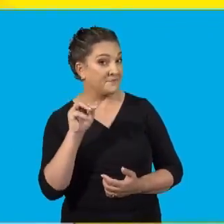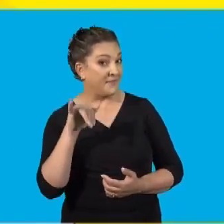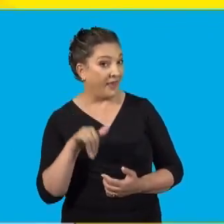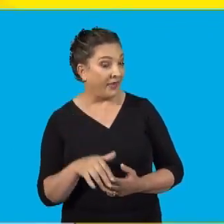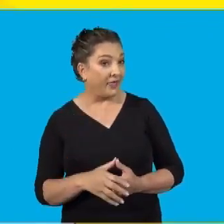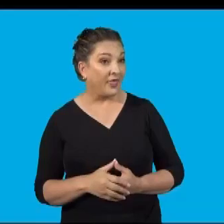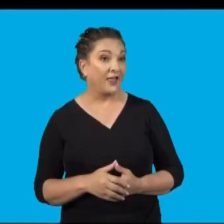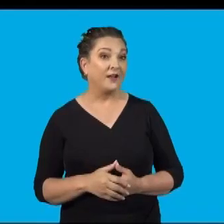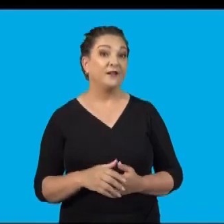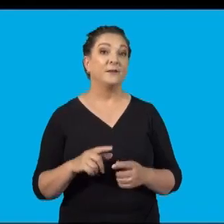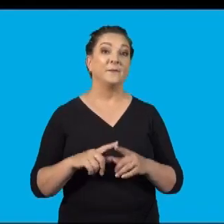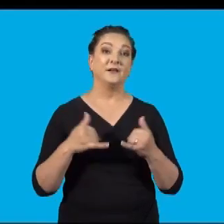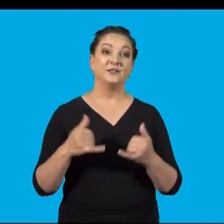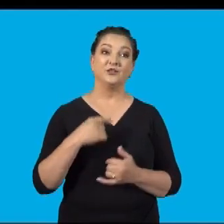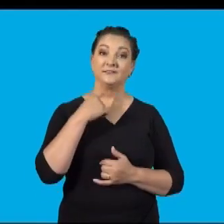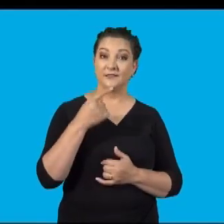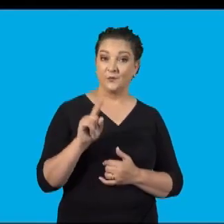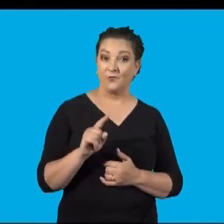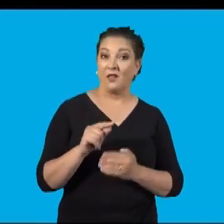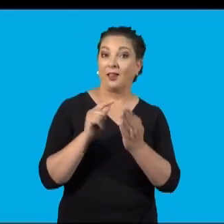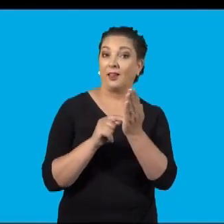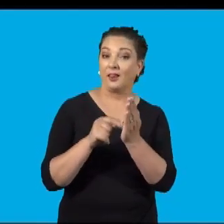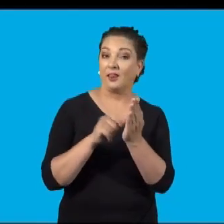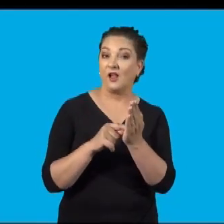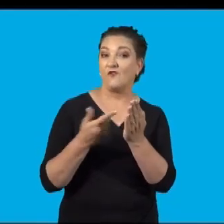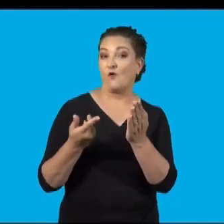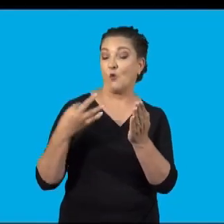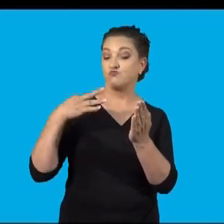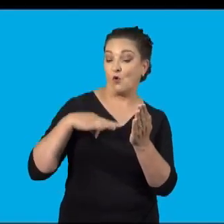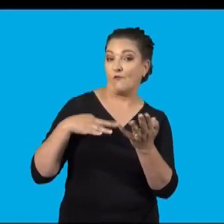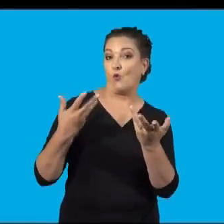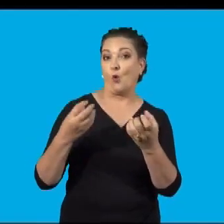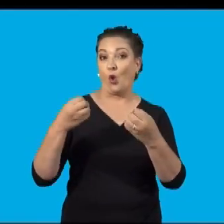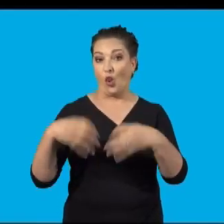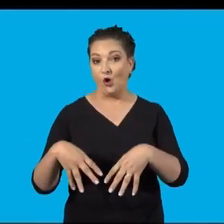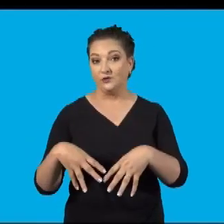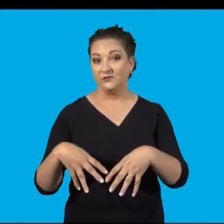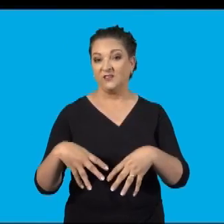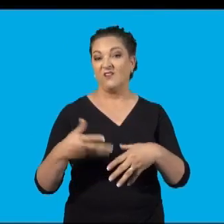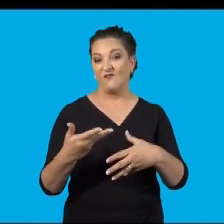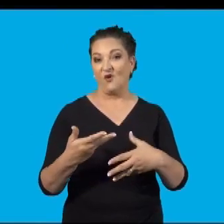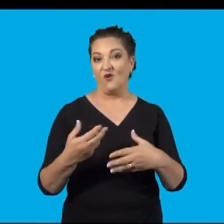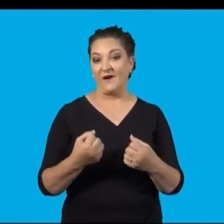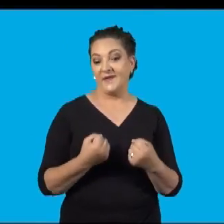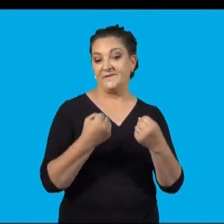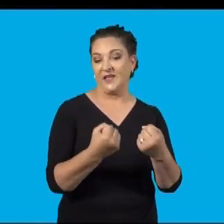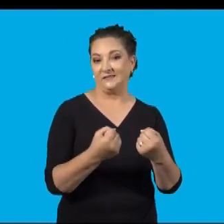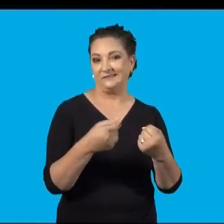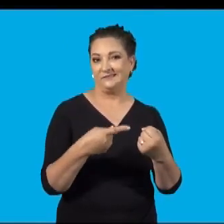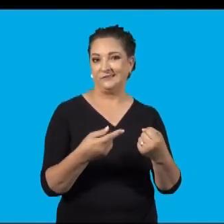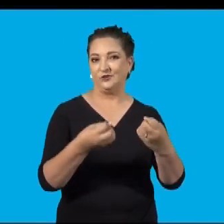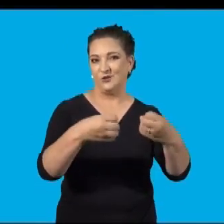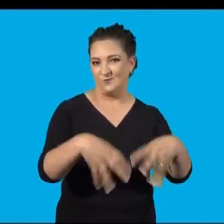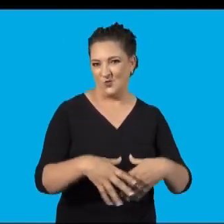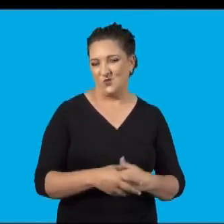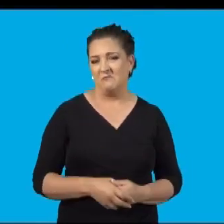paper, and it reads, calculate the profit or loss on disposal of asset. Okay, so this